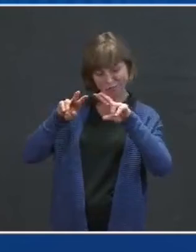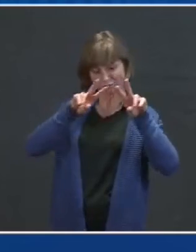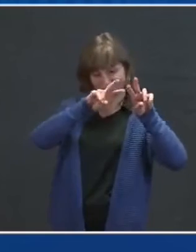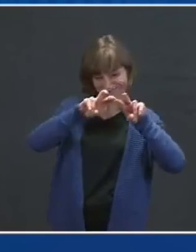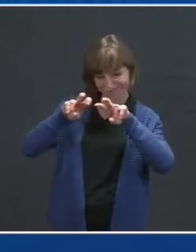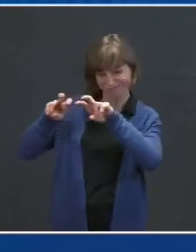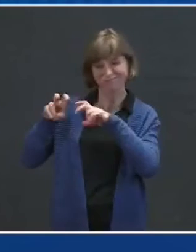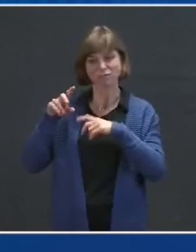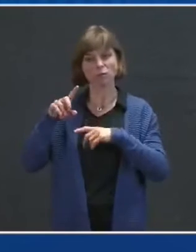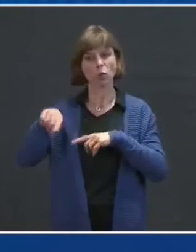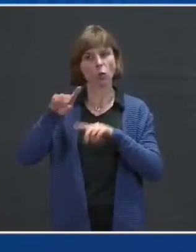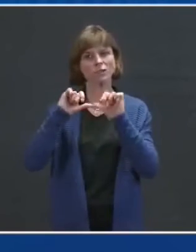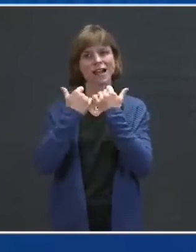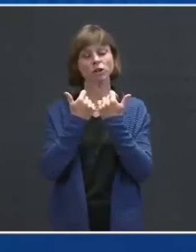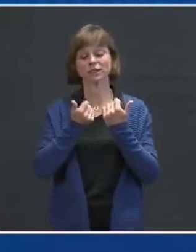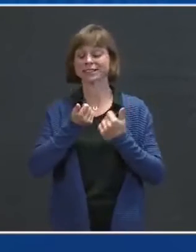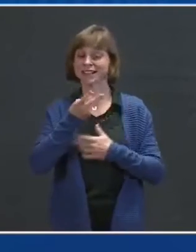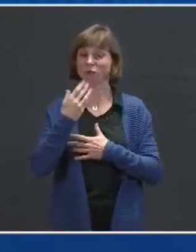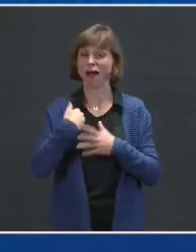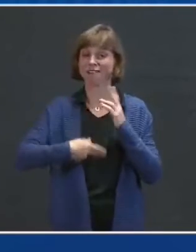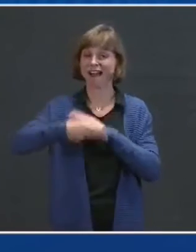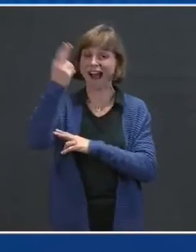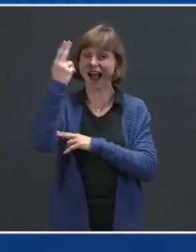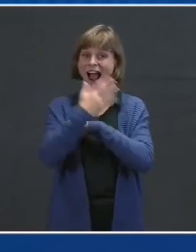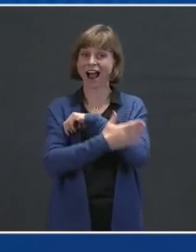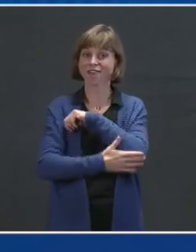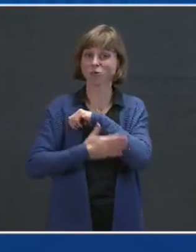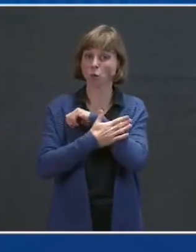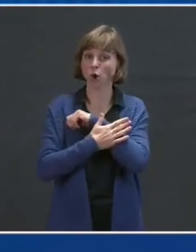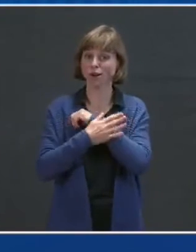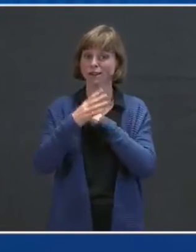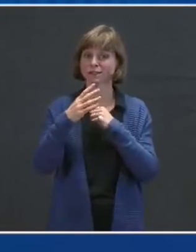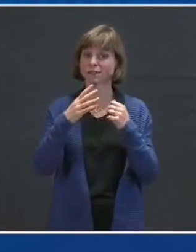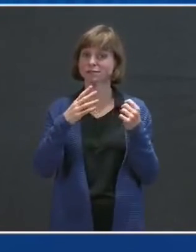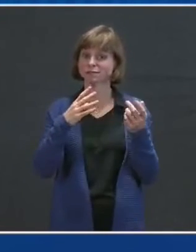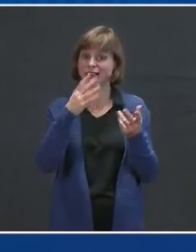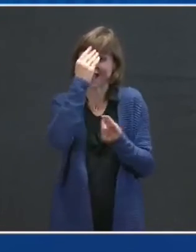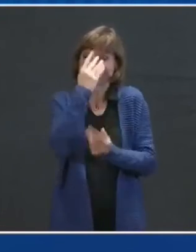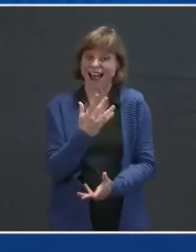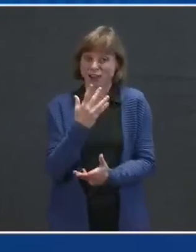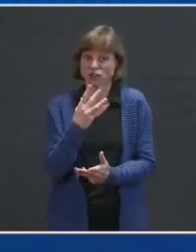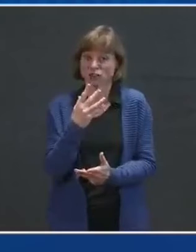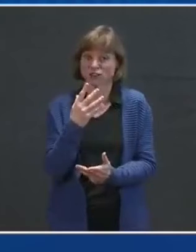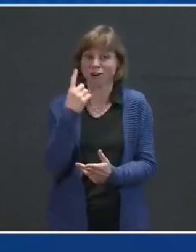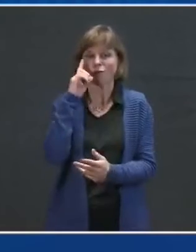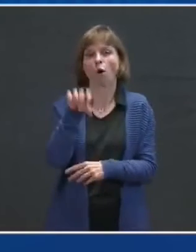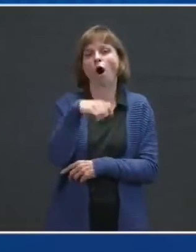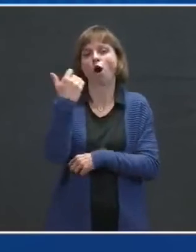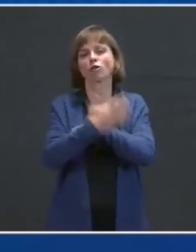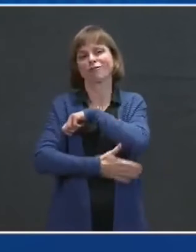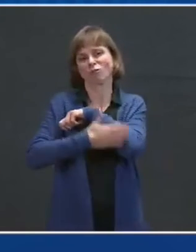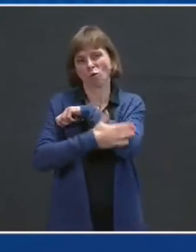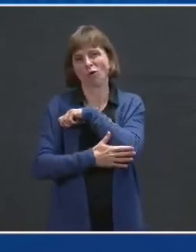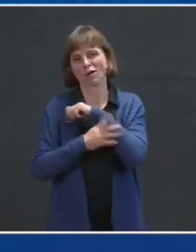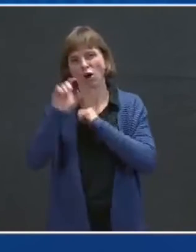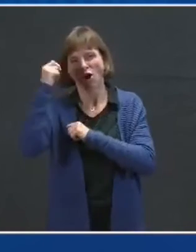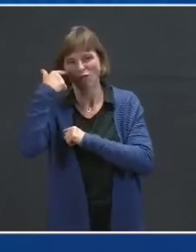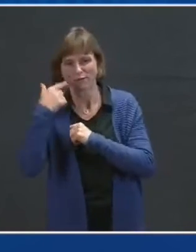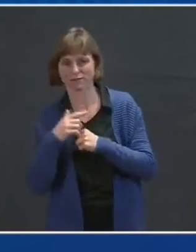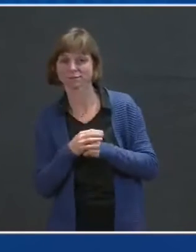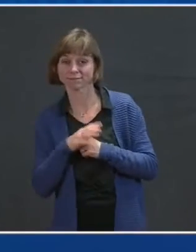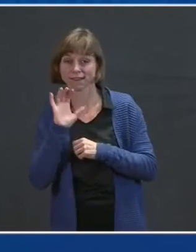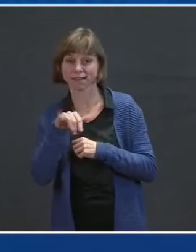high foreign intelligence interest to a foreign government. So we know that was certainly one goal. But as I noted earlier, when